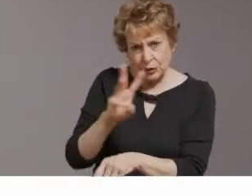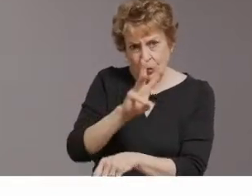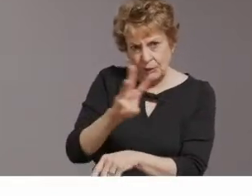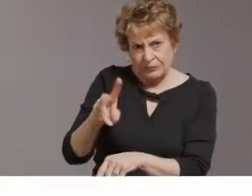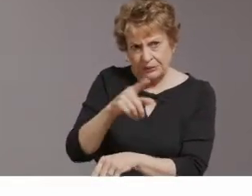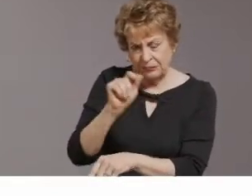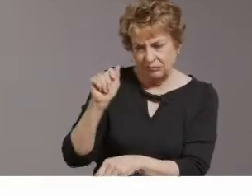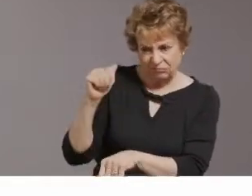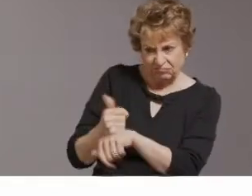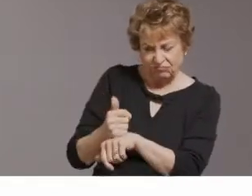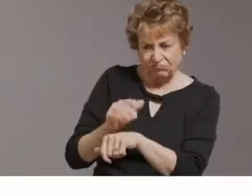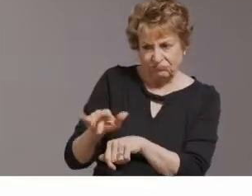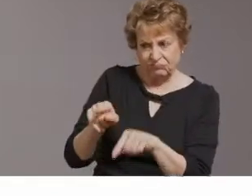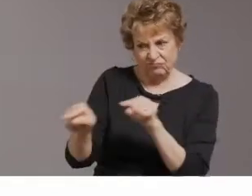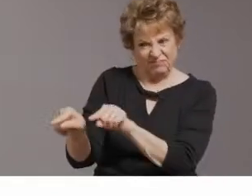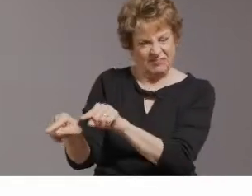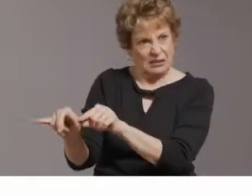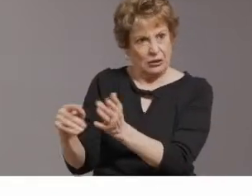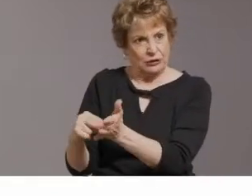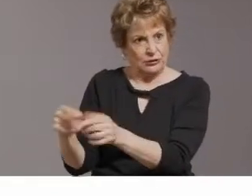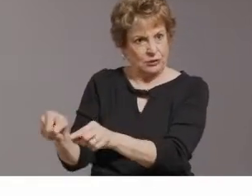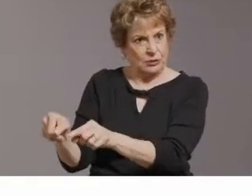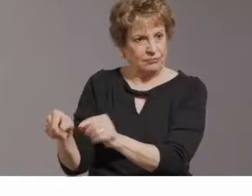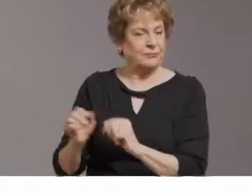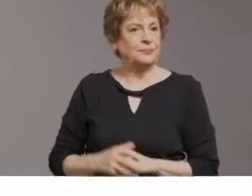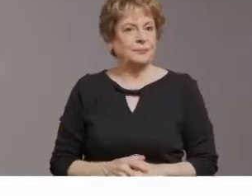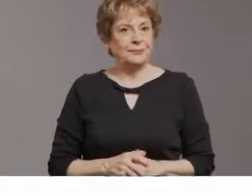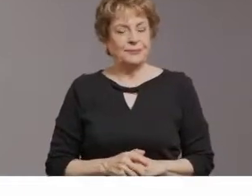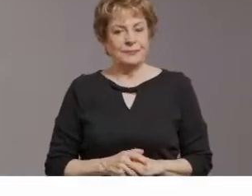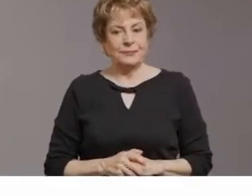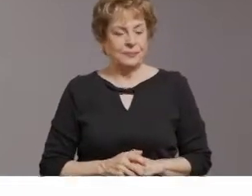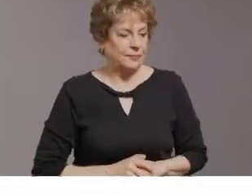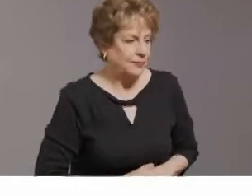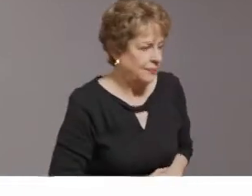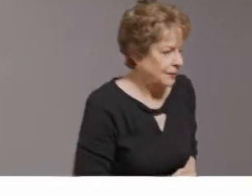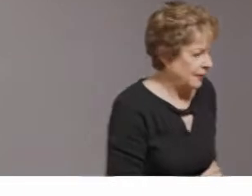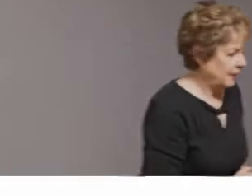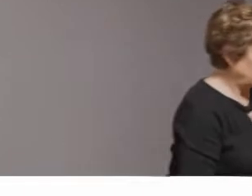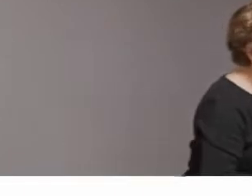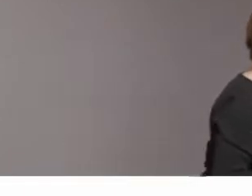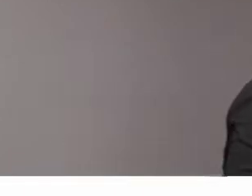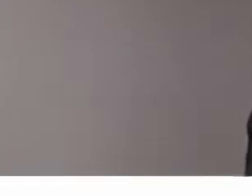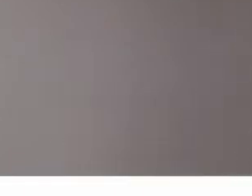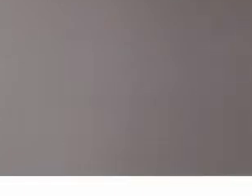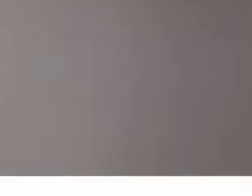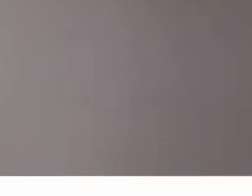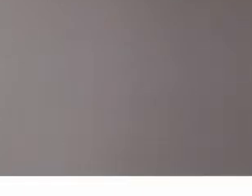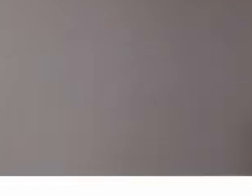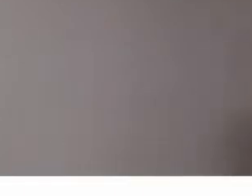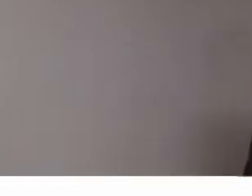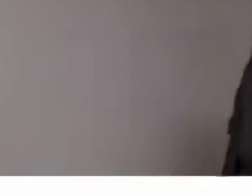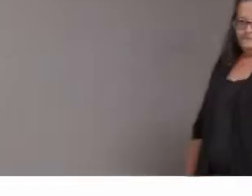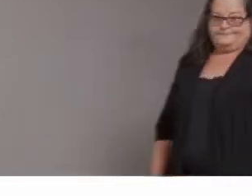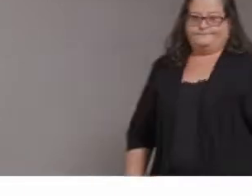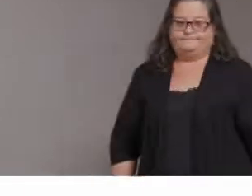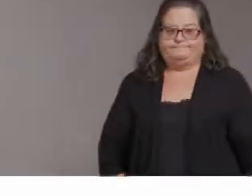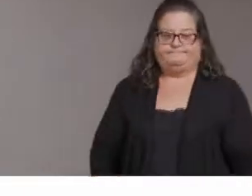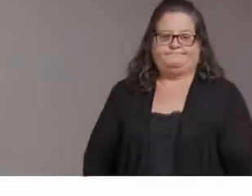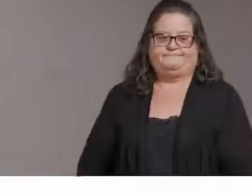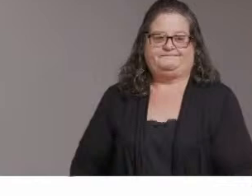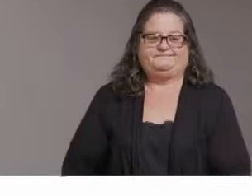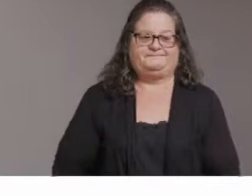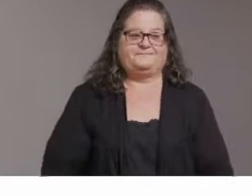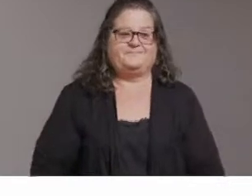facilities can contact them to see how they can continue vaccinating their residents. All right, some